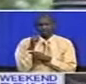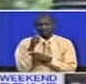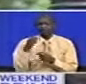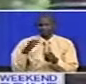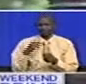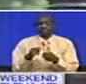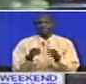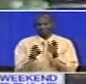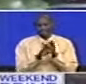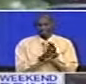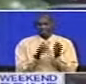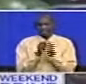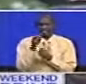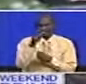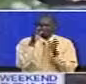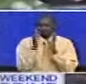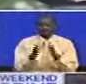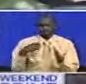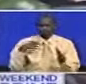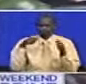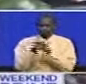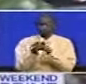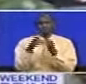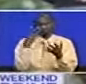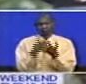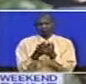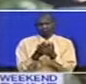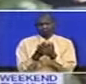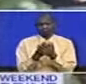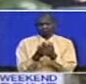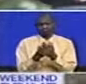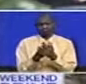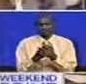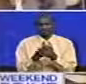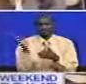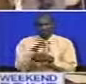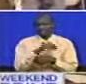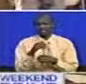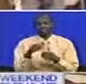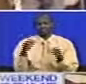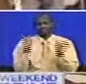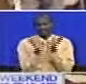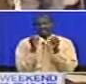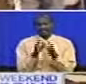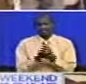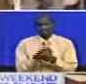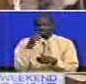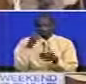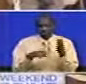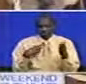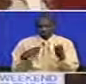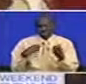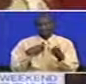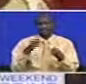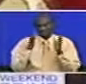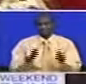sipitishwe na huyo mtu awekwe mahali ambapo anafaa kukaa bila kurudi kwa wananchi. Kimayo also faulted some human